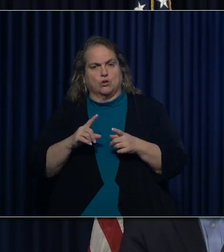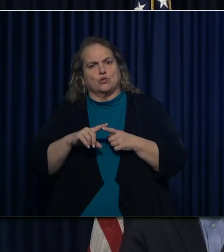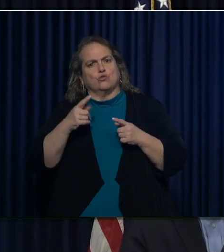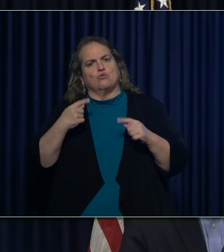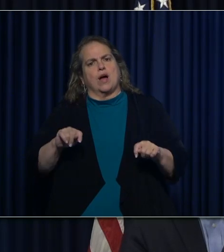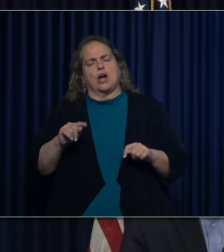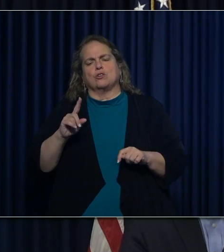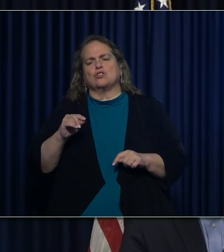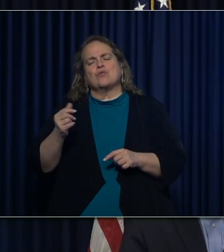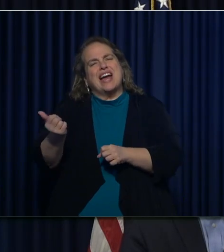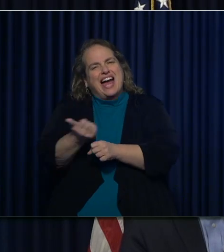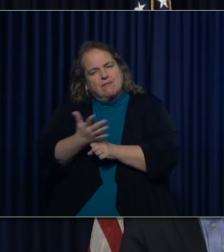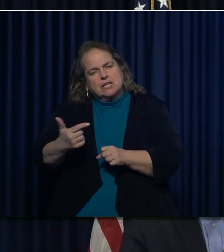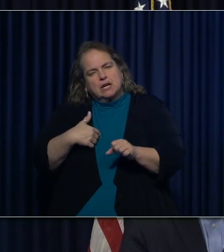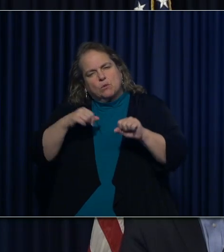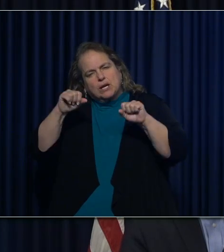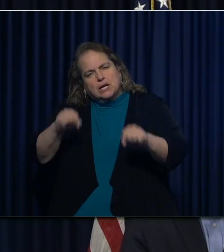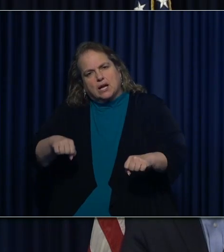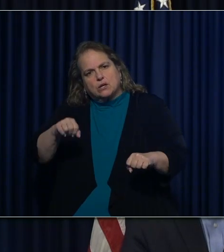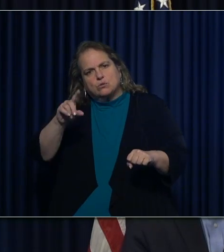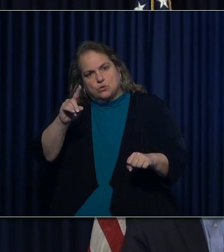do everything we need to do to